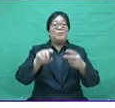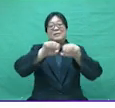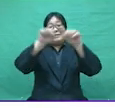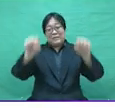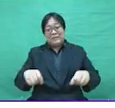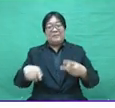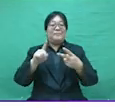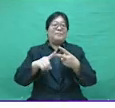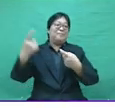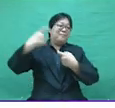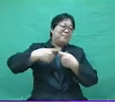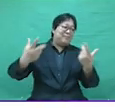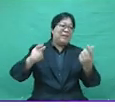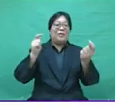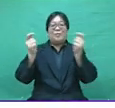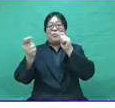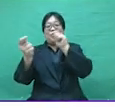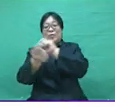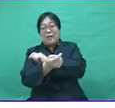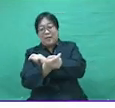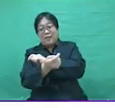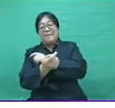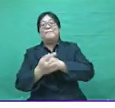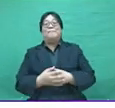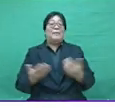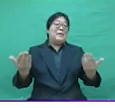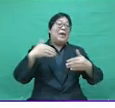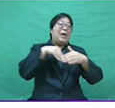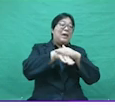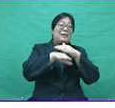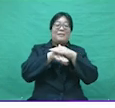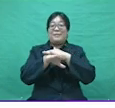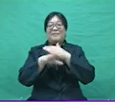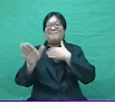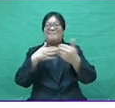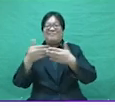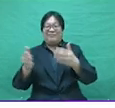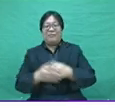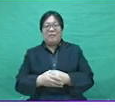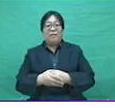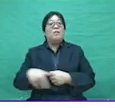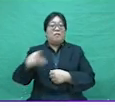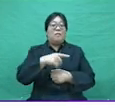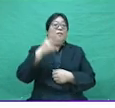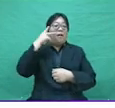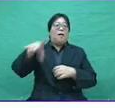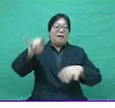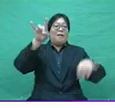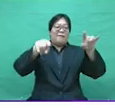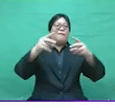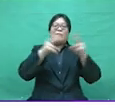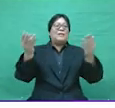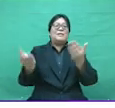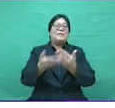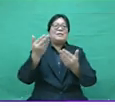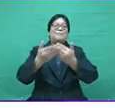or regarding changes in the accessibility or whatever, you will find it there. It's a